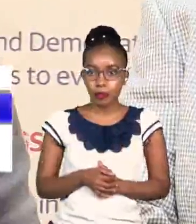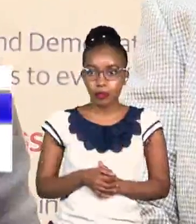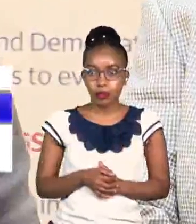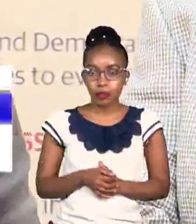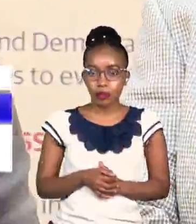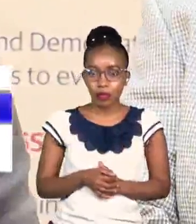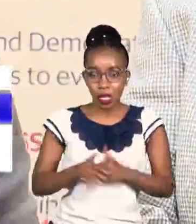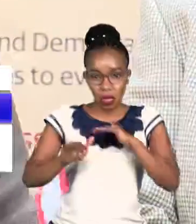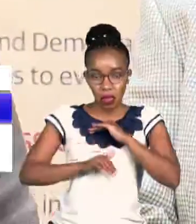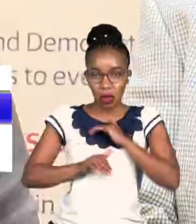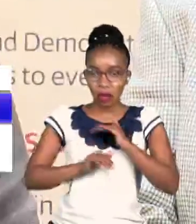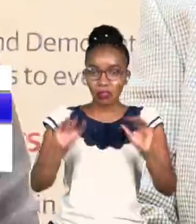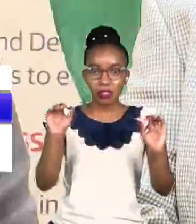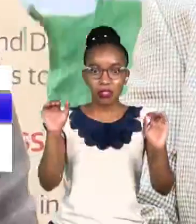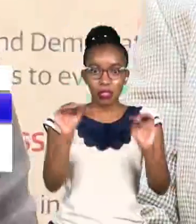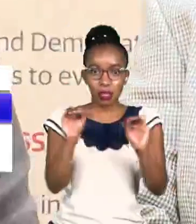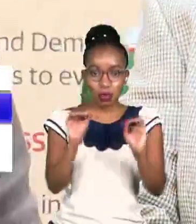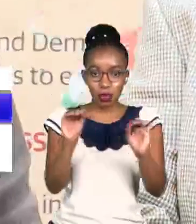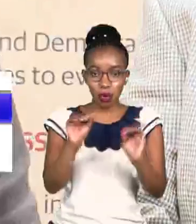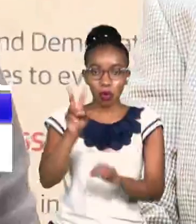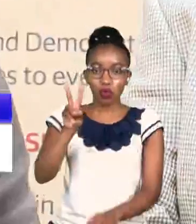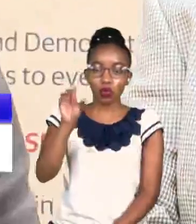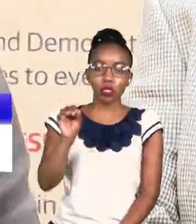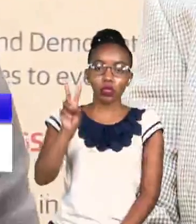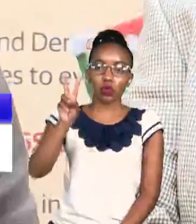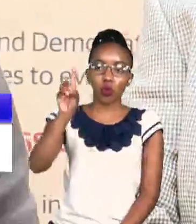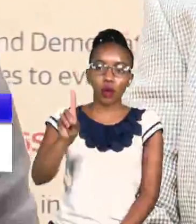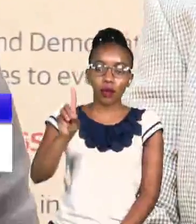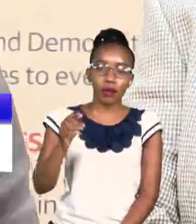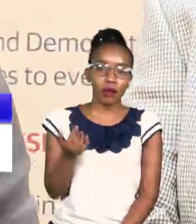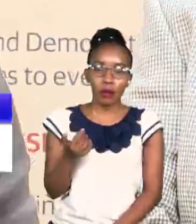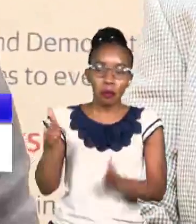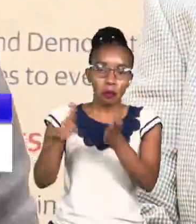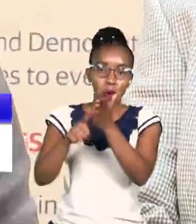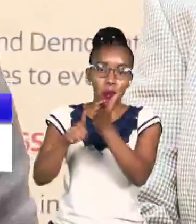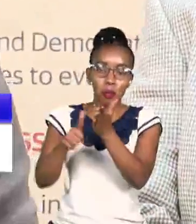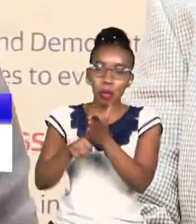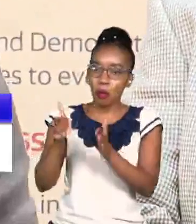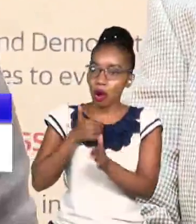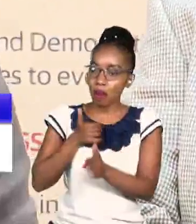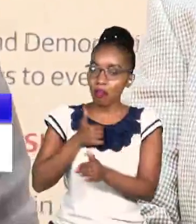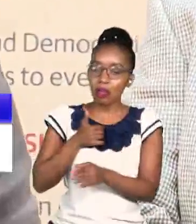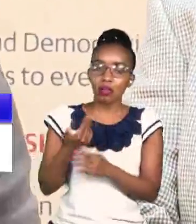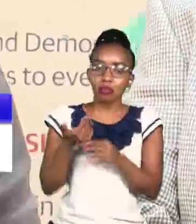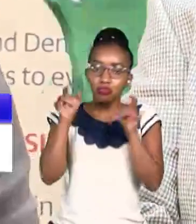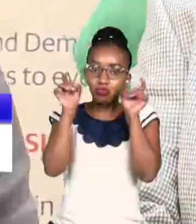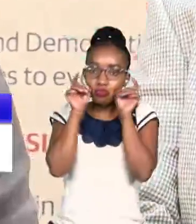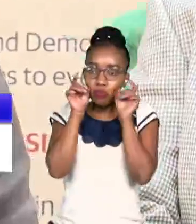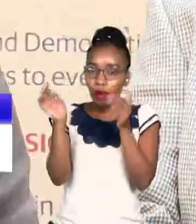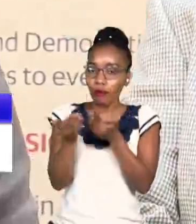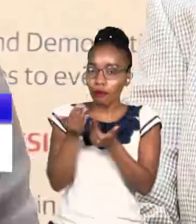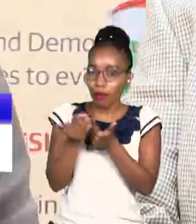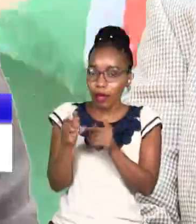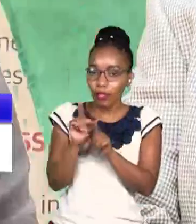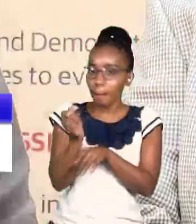these commodities from 1st July 2021, posing a potential crisis in continuity of HIV care and treatment